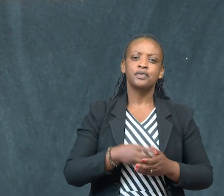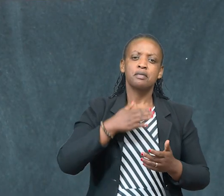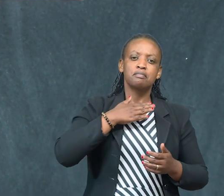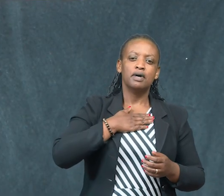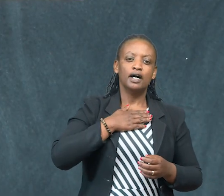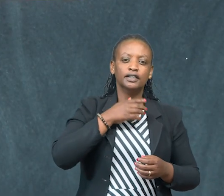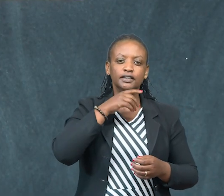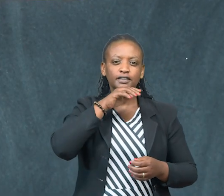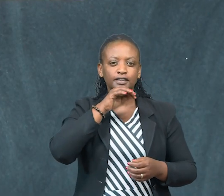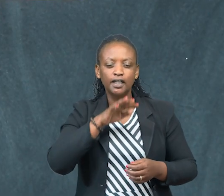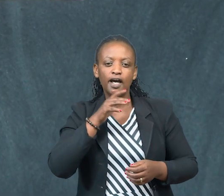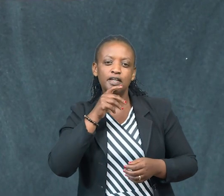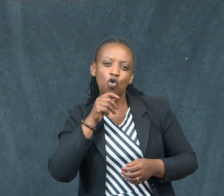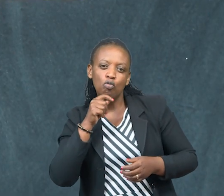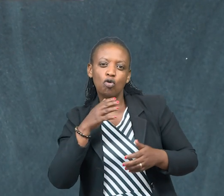needs